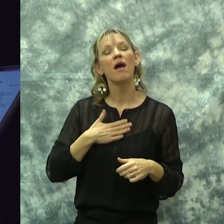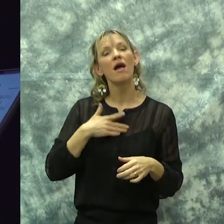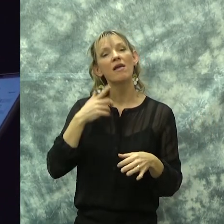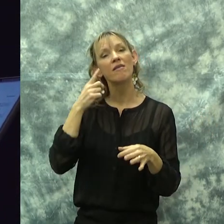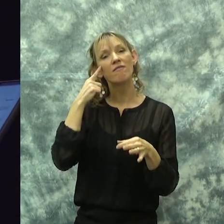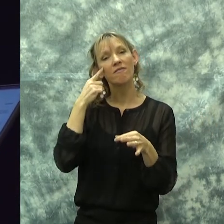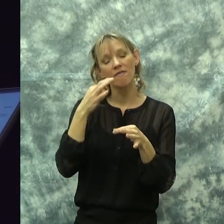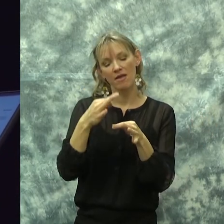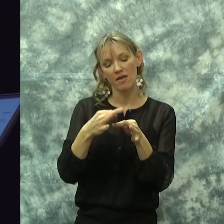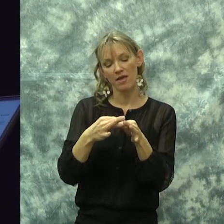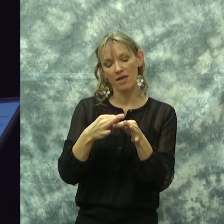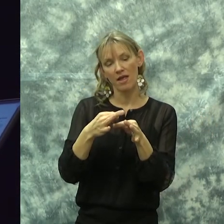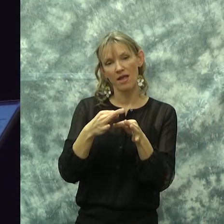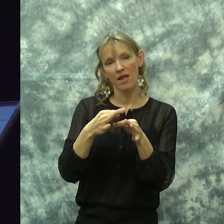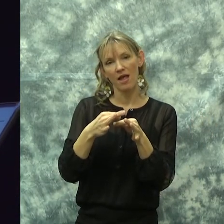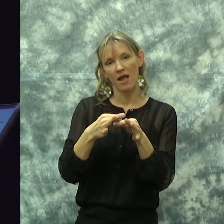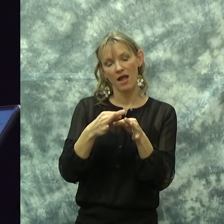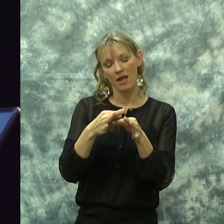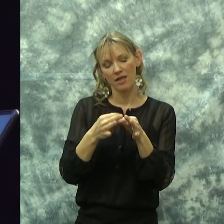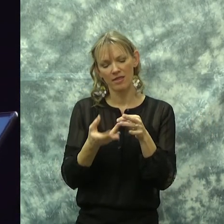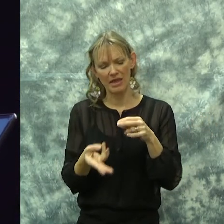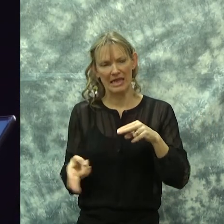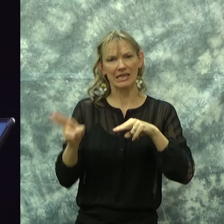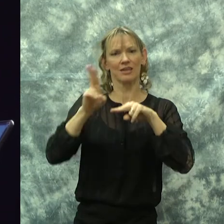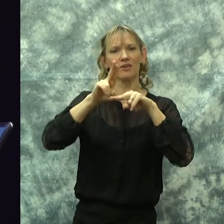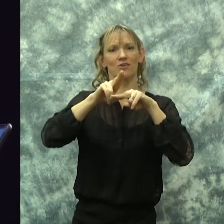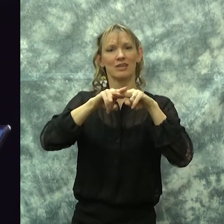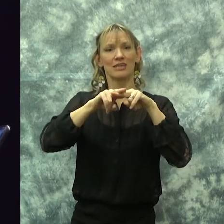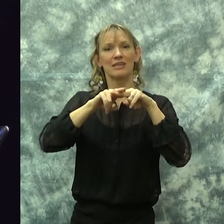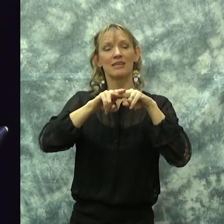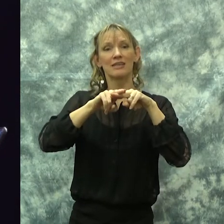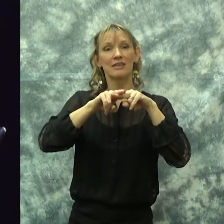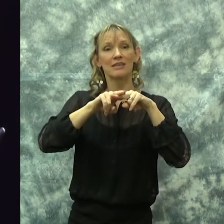Increase my faith